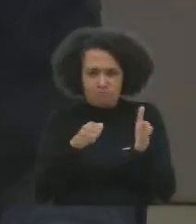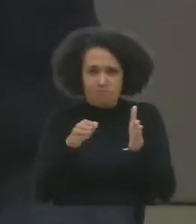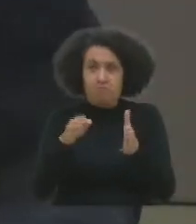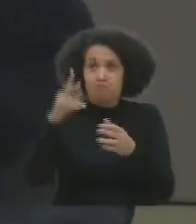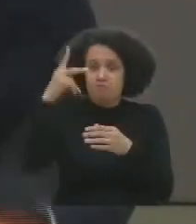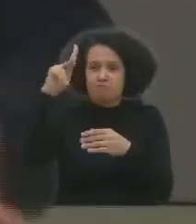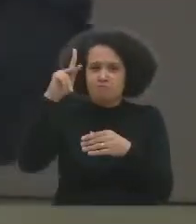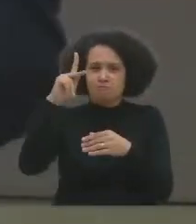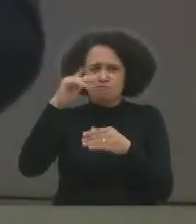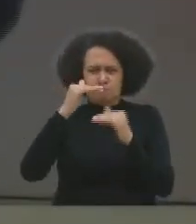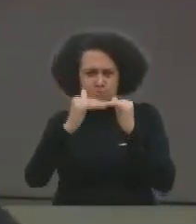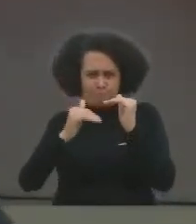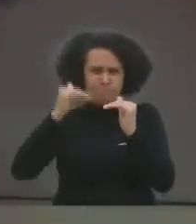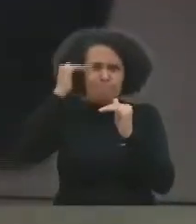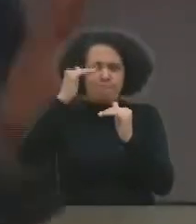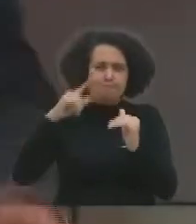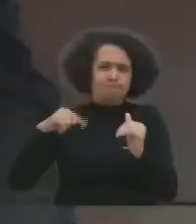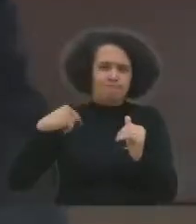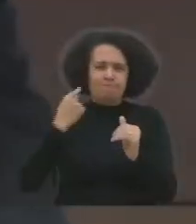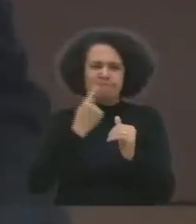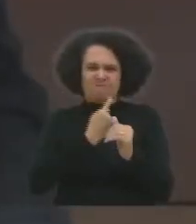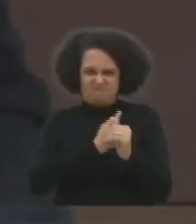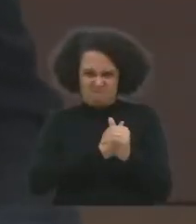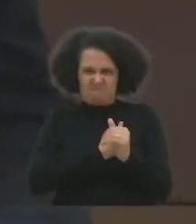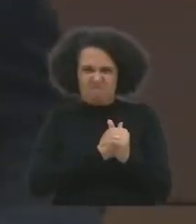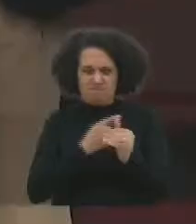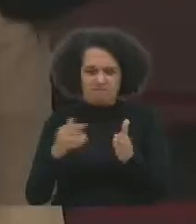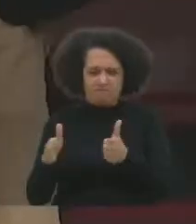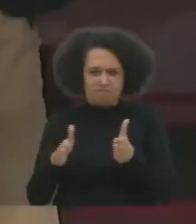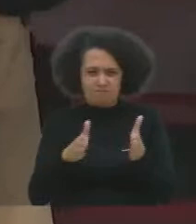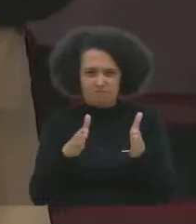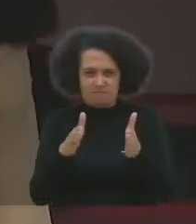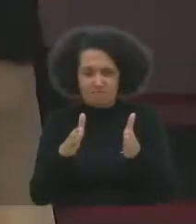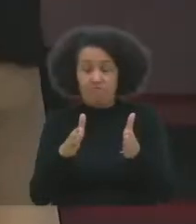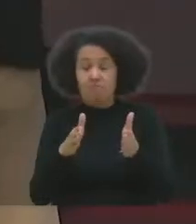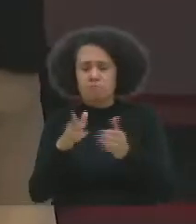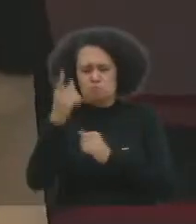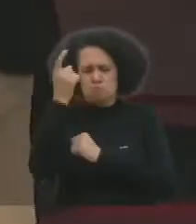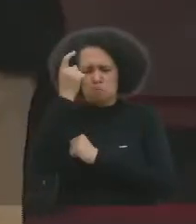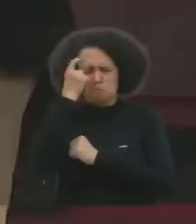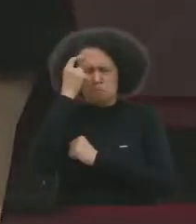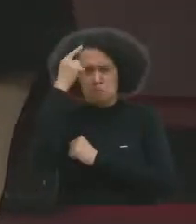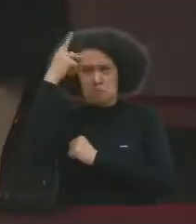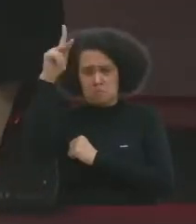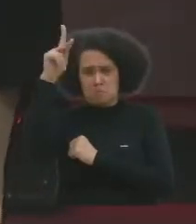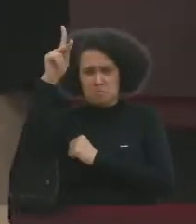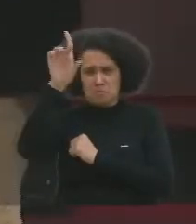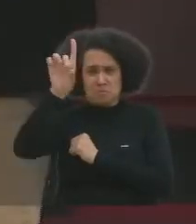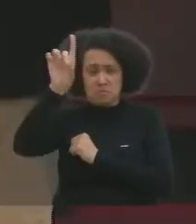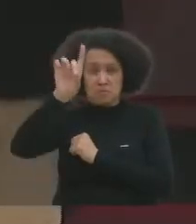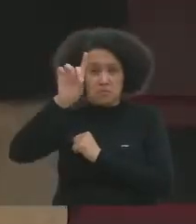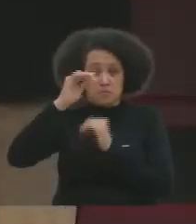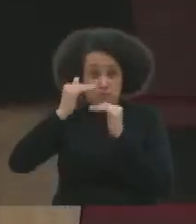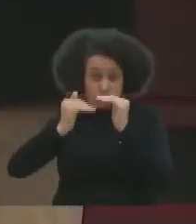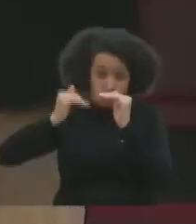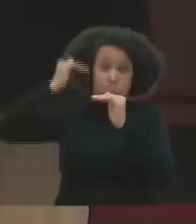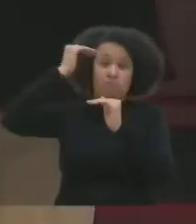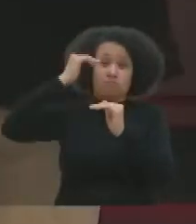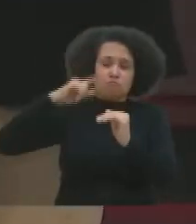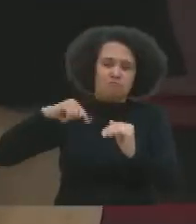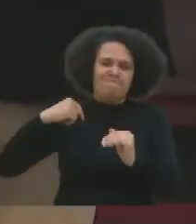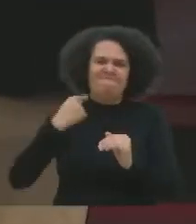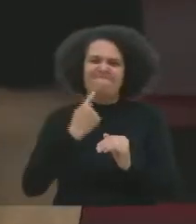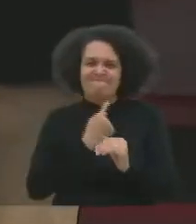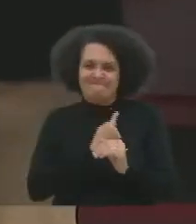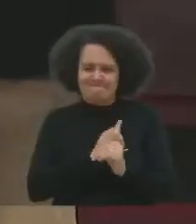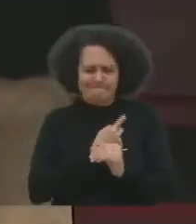nossos caminhos. His thoughts, which are higher than our thoughts. Os seus pensamentos são muito mais altos do que os nossos. And not to be molded by the things of this